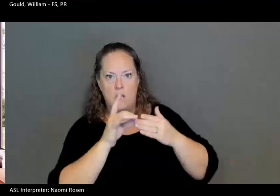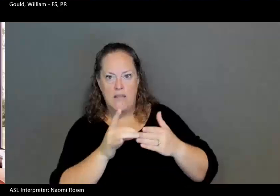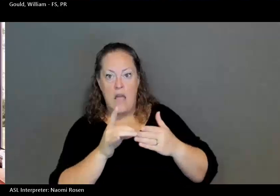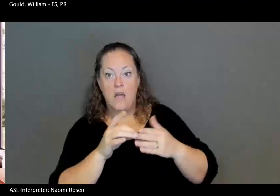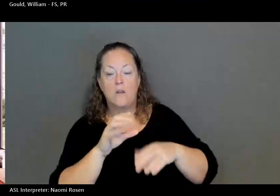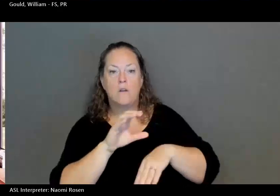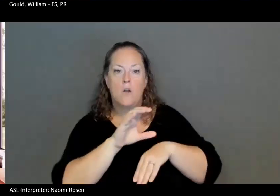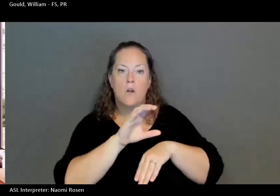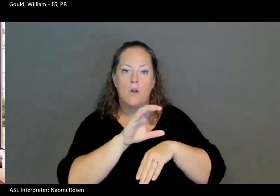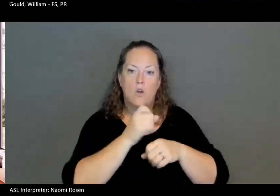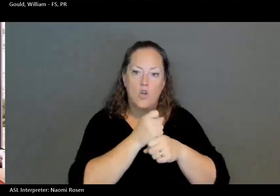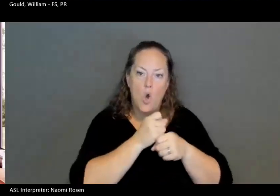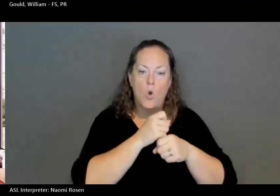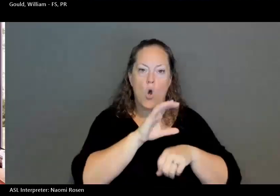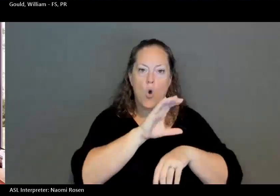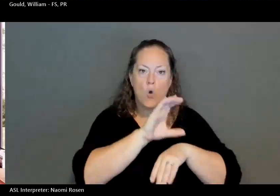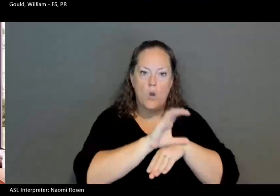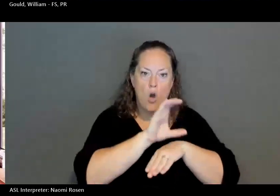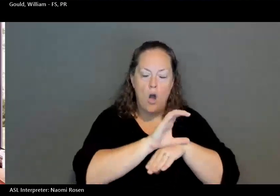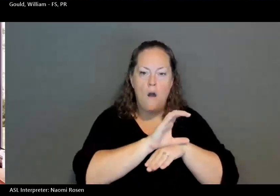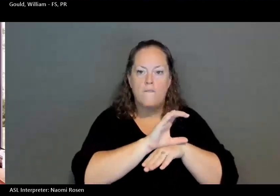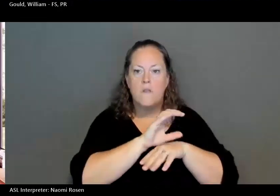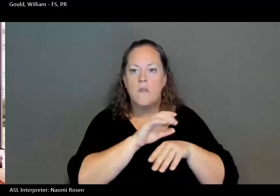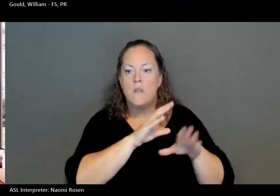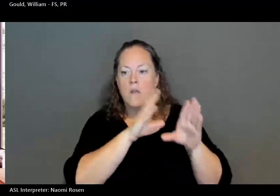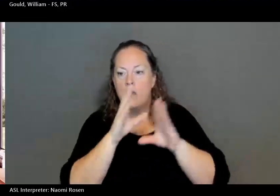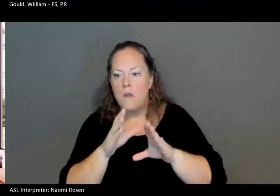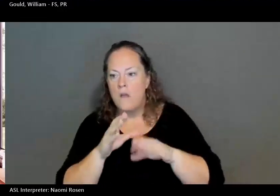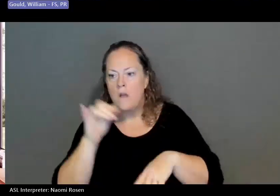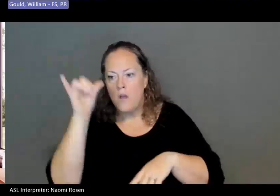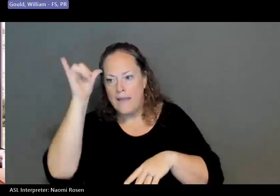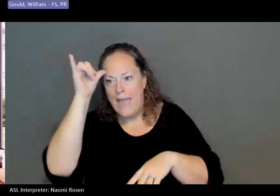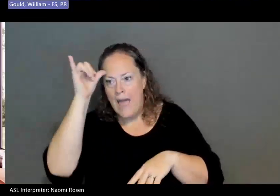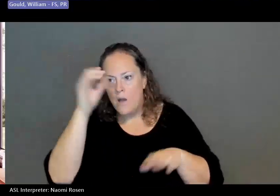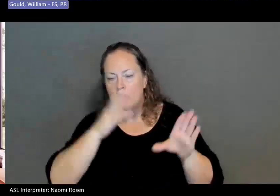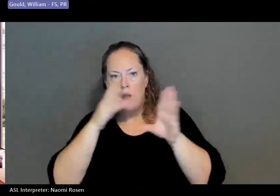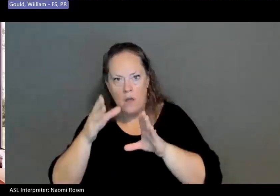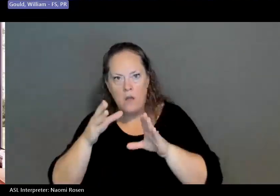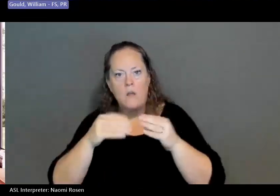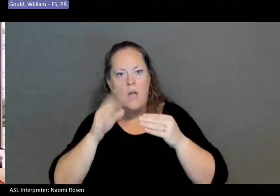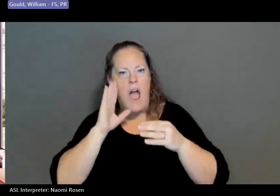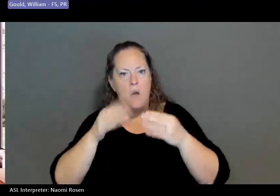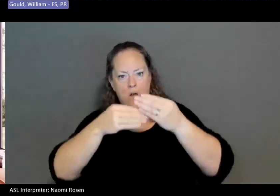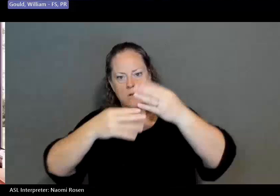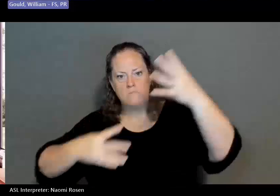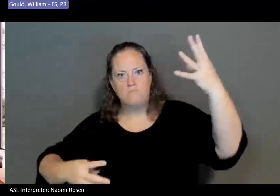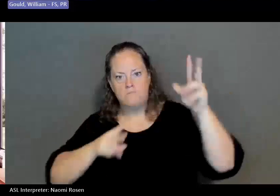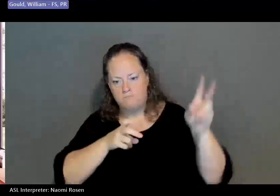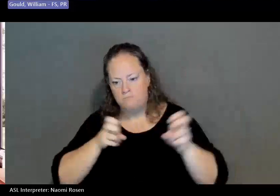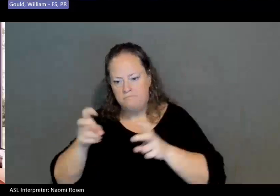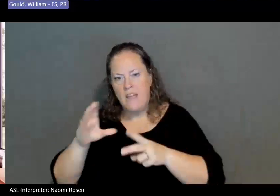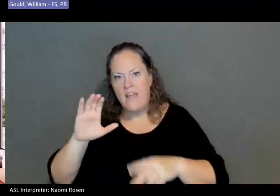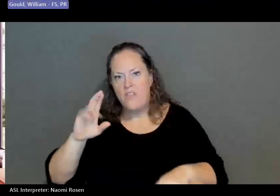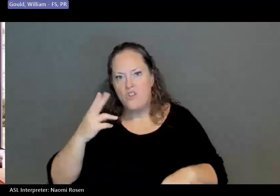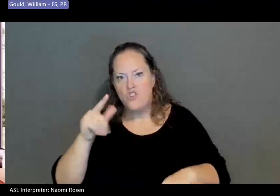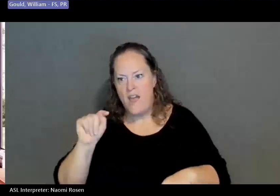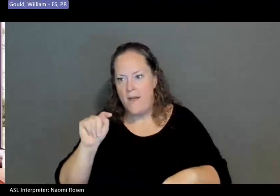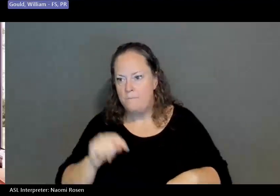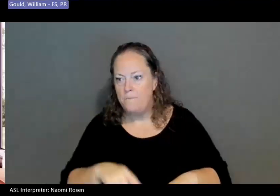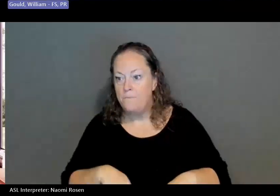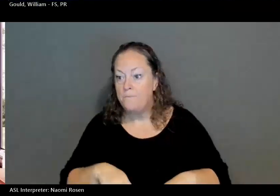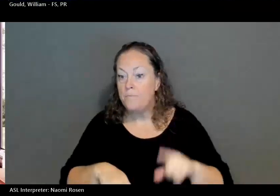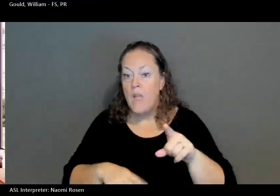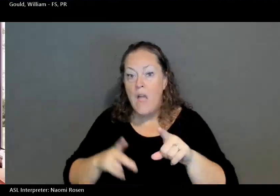coffee, fruit trees, forested lands, at least. Okay, I do see a hand up from